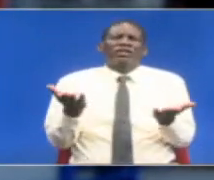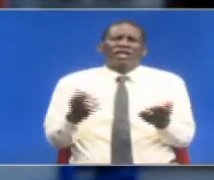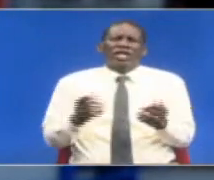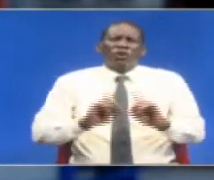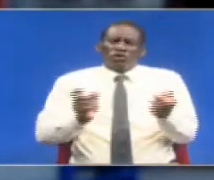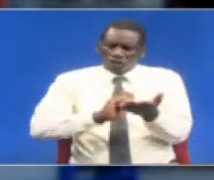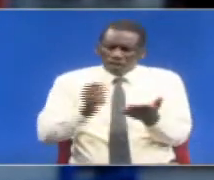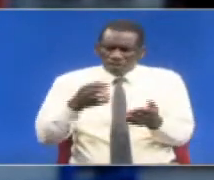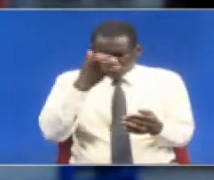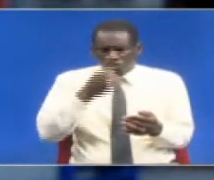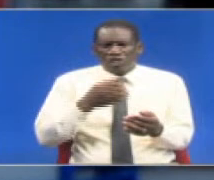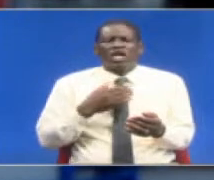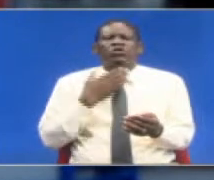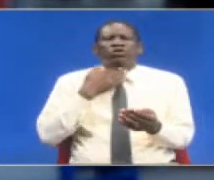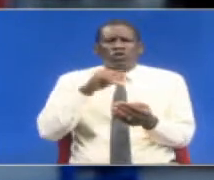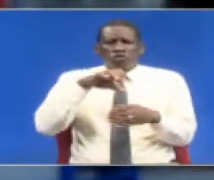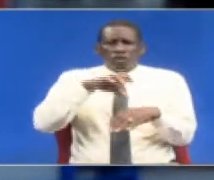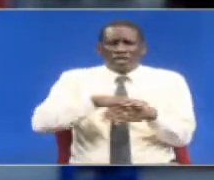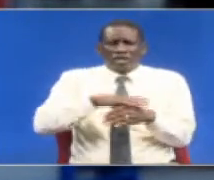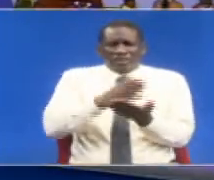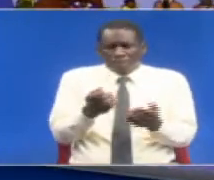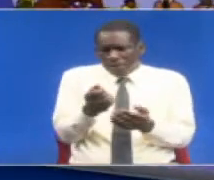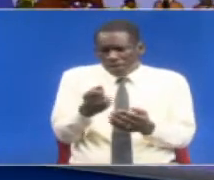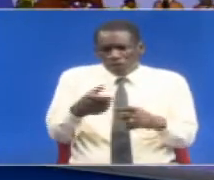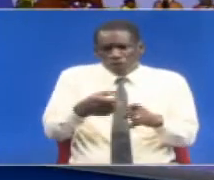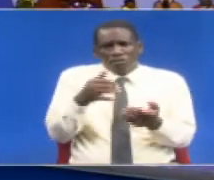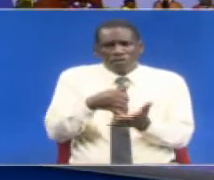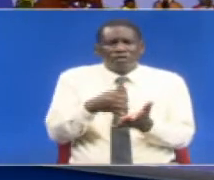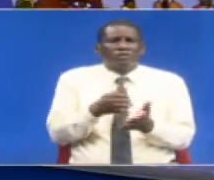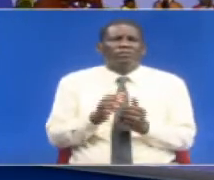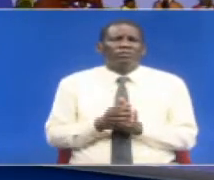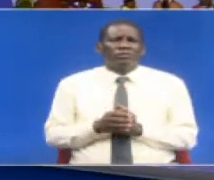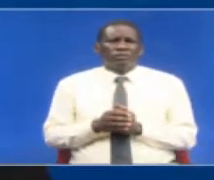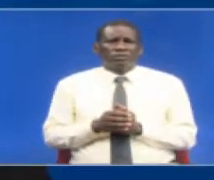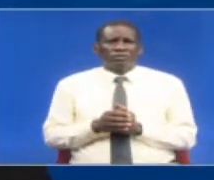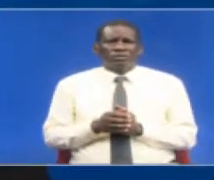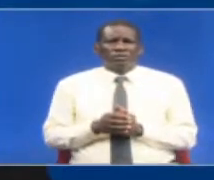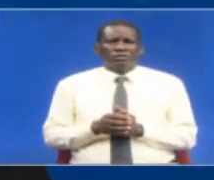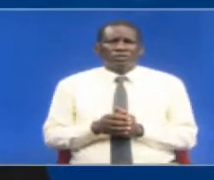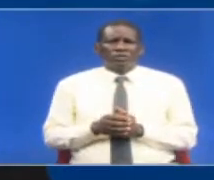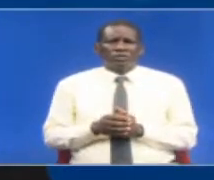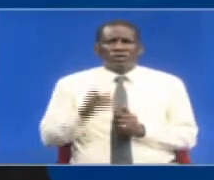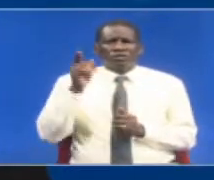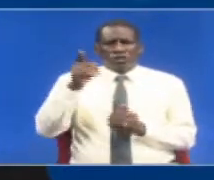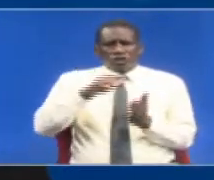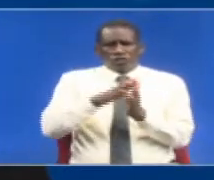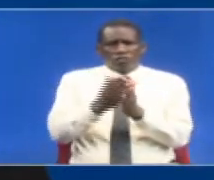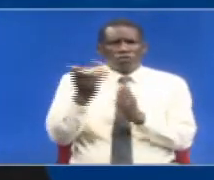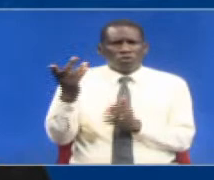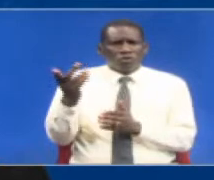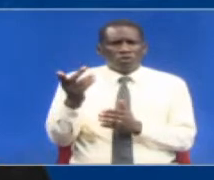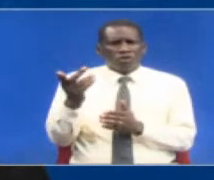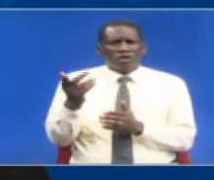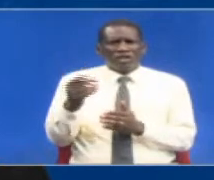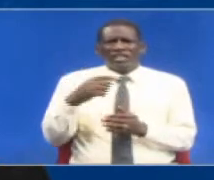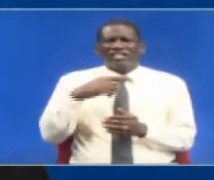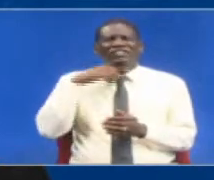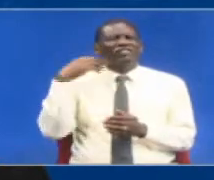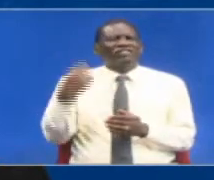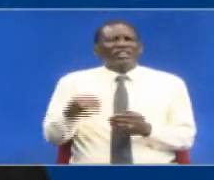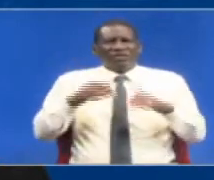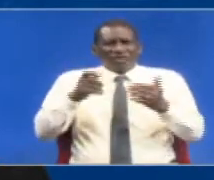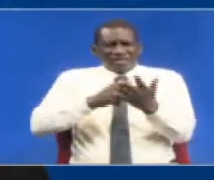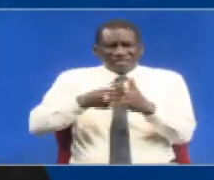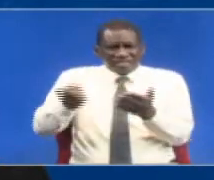because I wanted to get some money out of it. For Dawn of Fortune, it's funny how I started writing the book